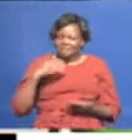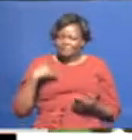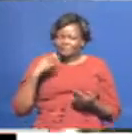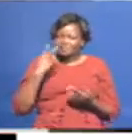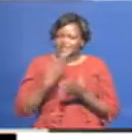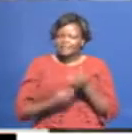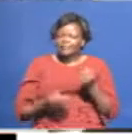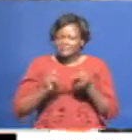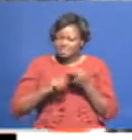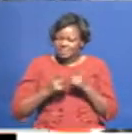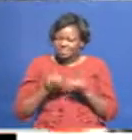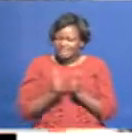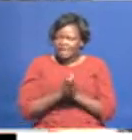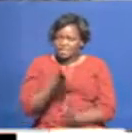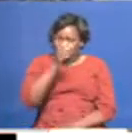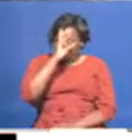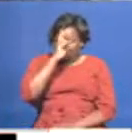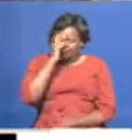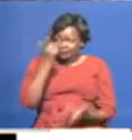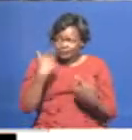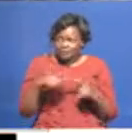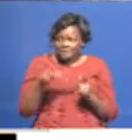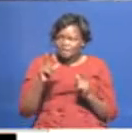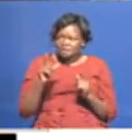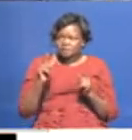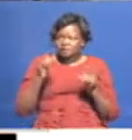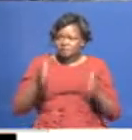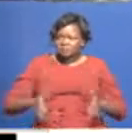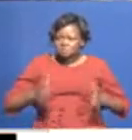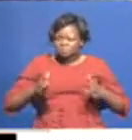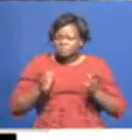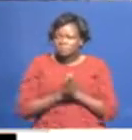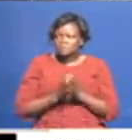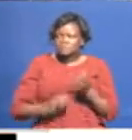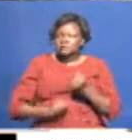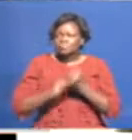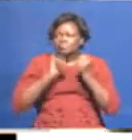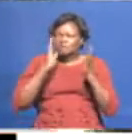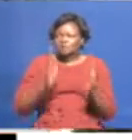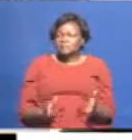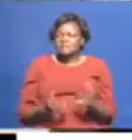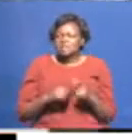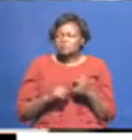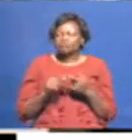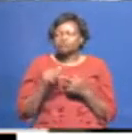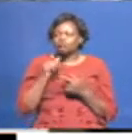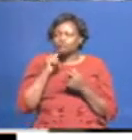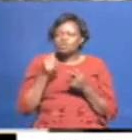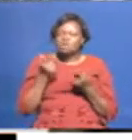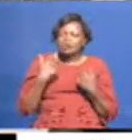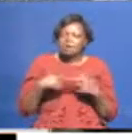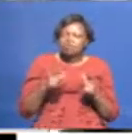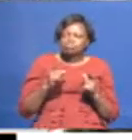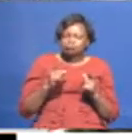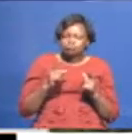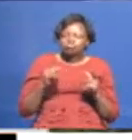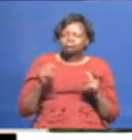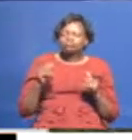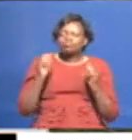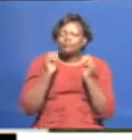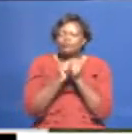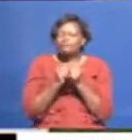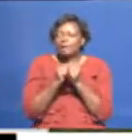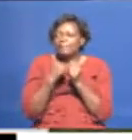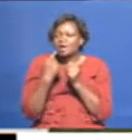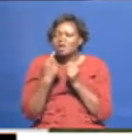and police for allowing Tim Wanyonyi with his supporters while they were allowed to be accompanied by only five people. When